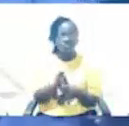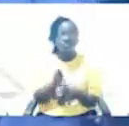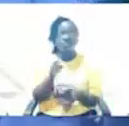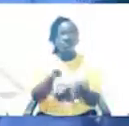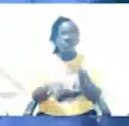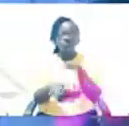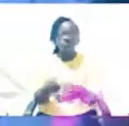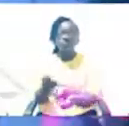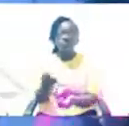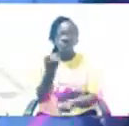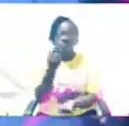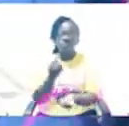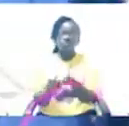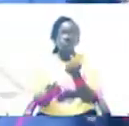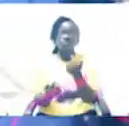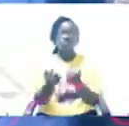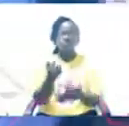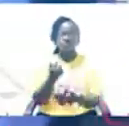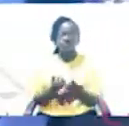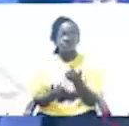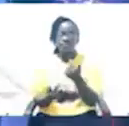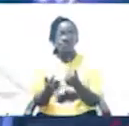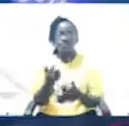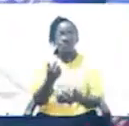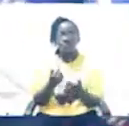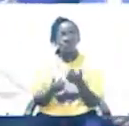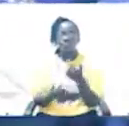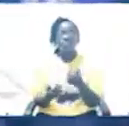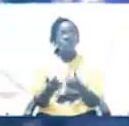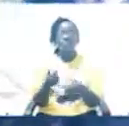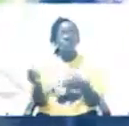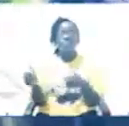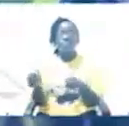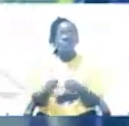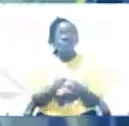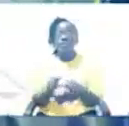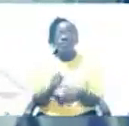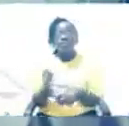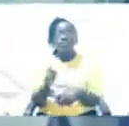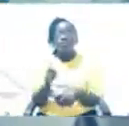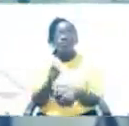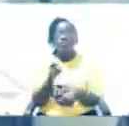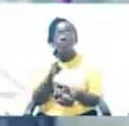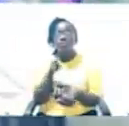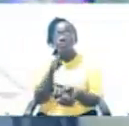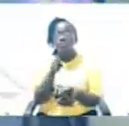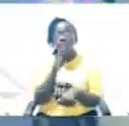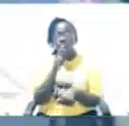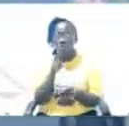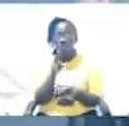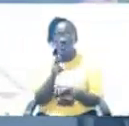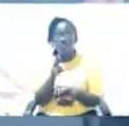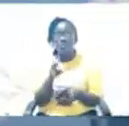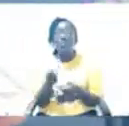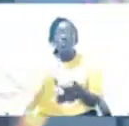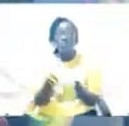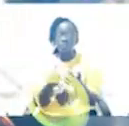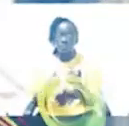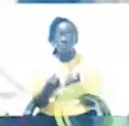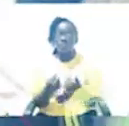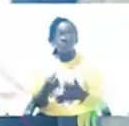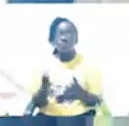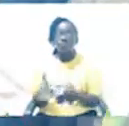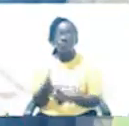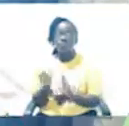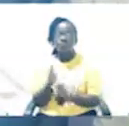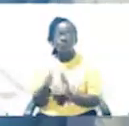From everywhere. From the back, from the street. So come quickly. Brantem. Thank you, brother.